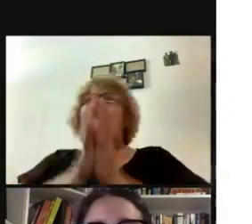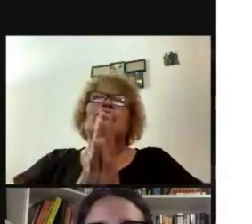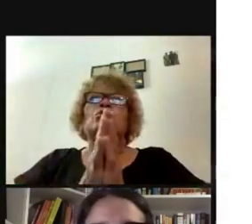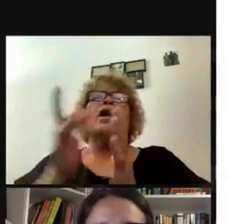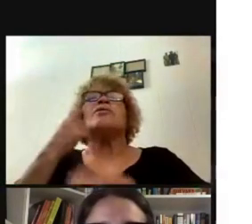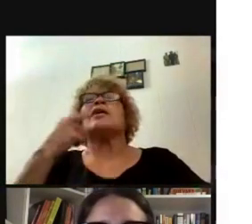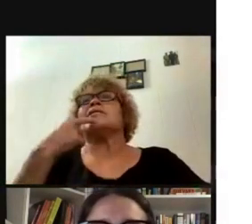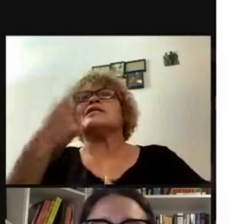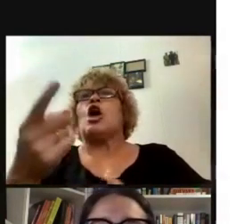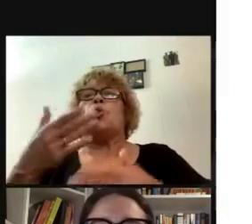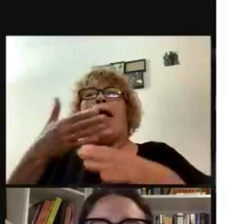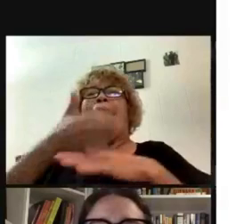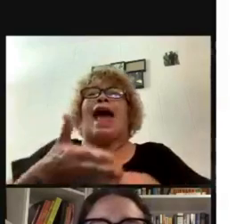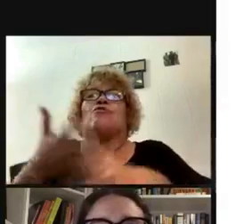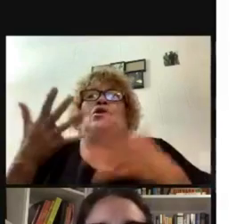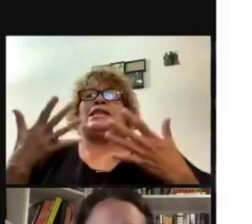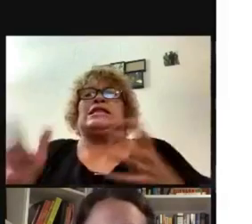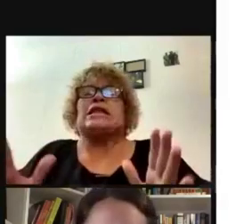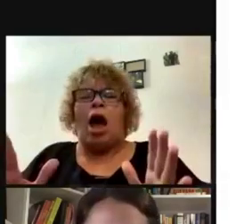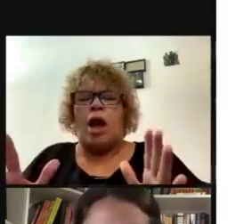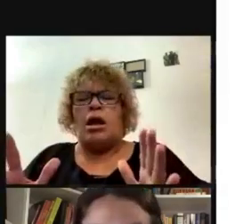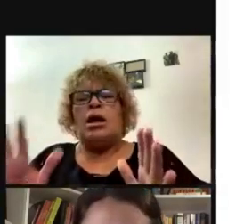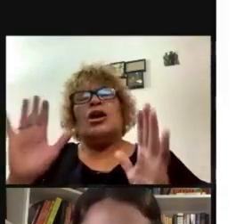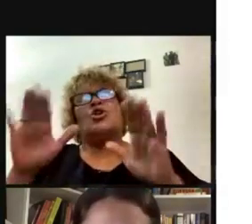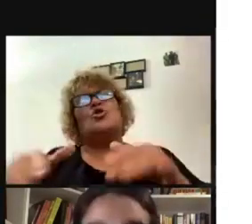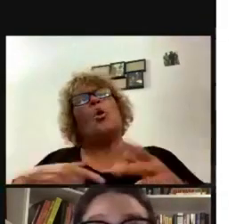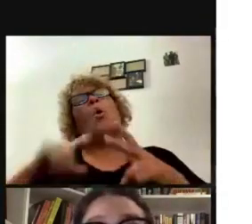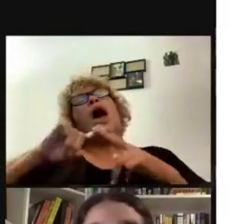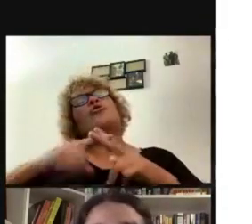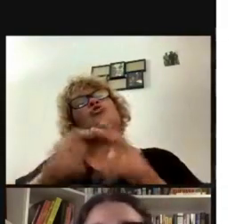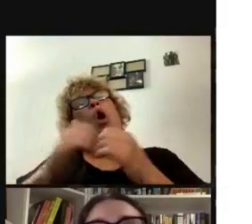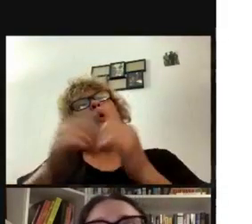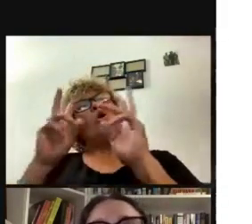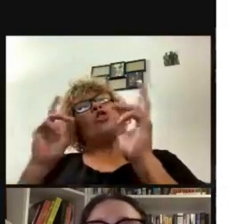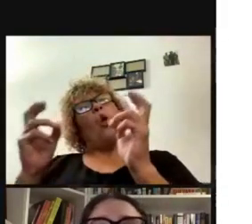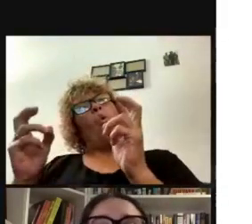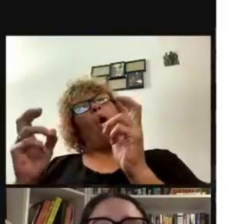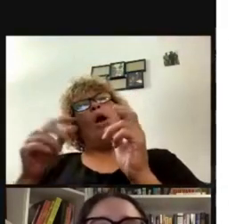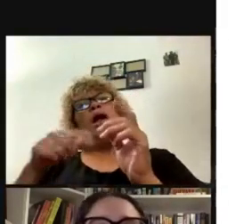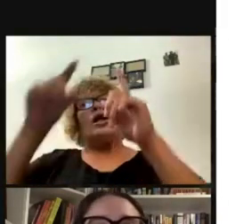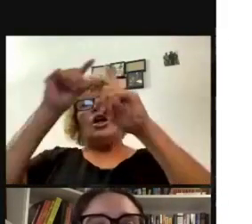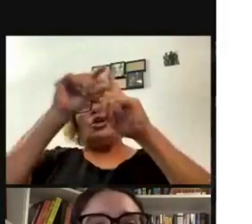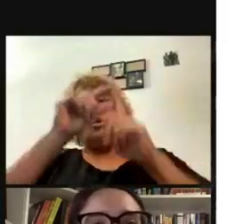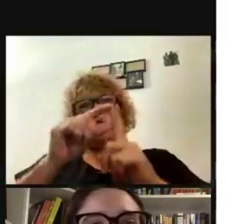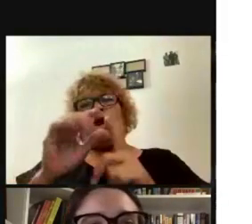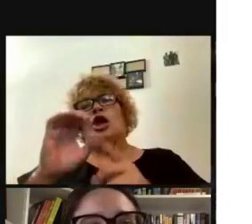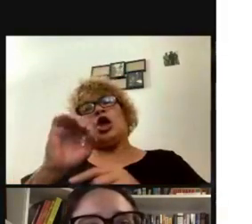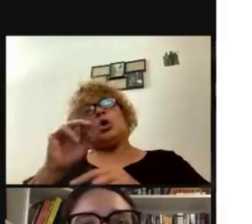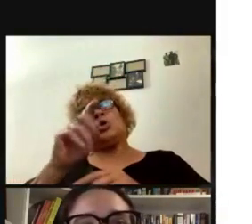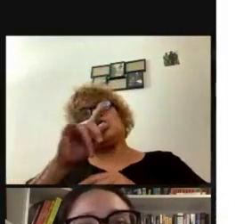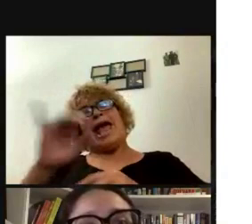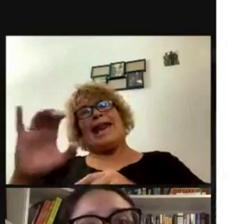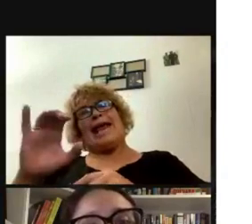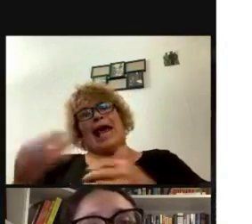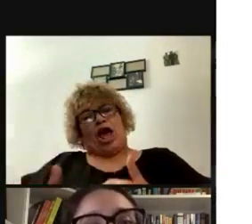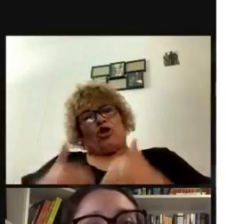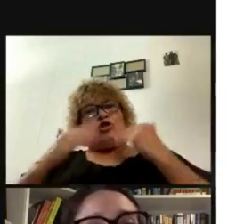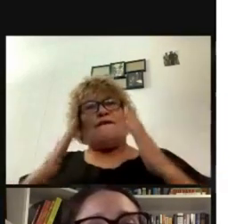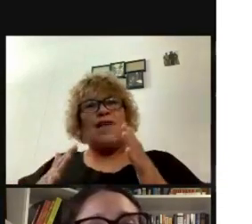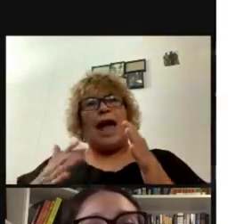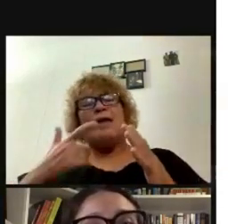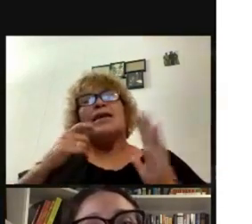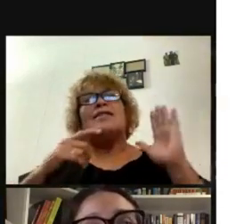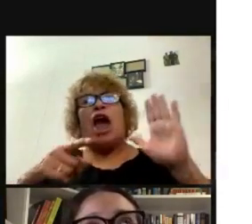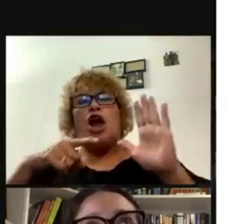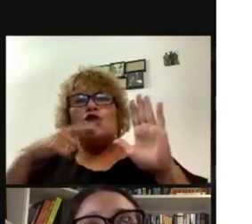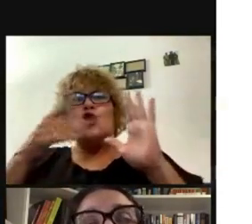you after it's done. And so I start with these quotes with the words of eugenic sterilization survivors because their testimonies really